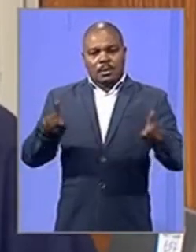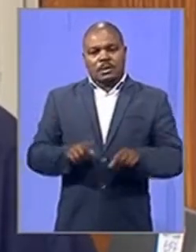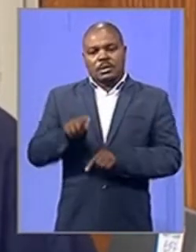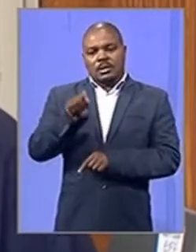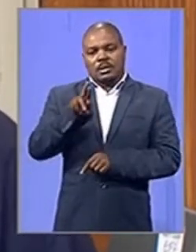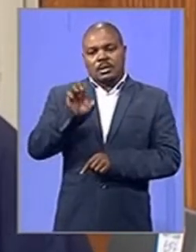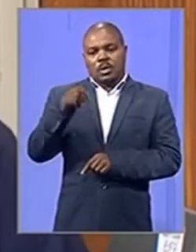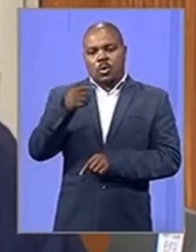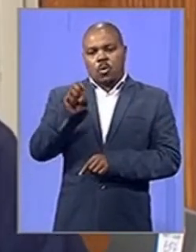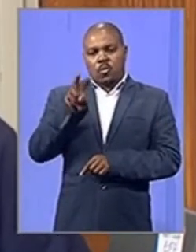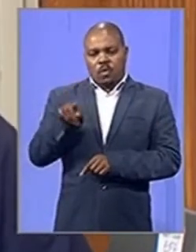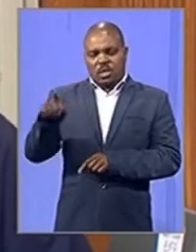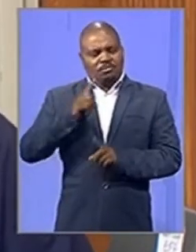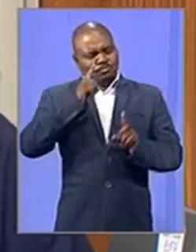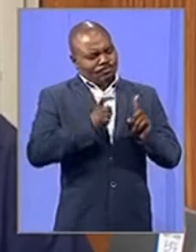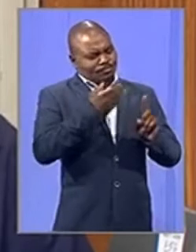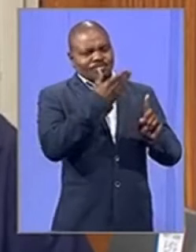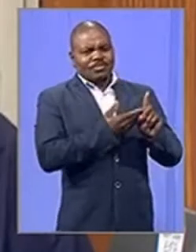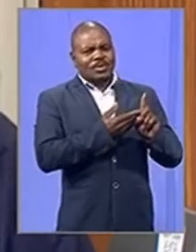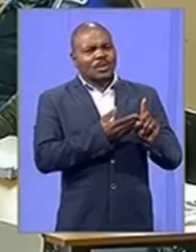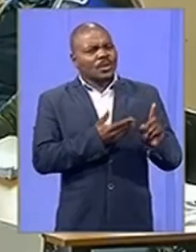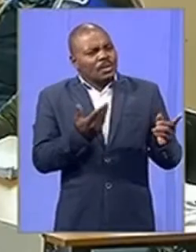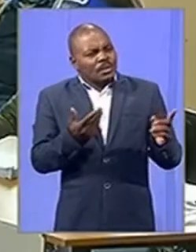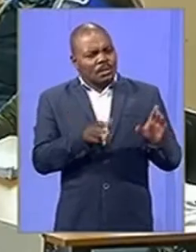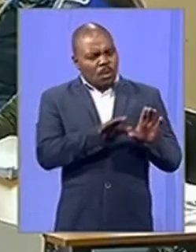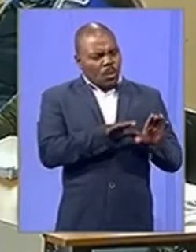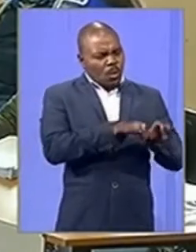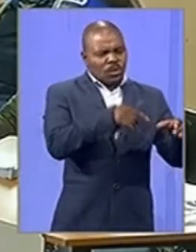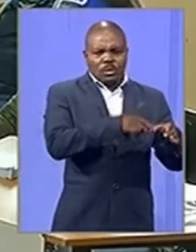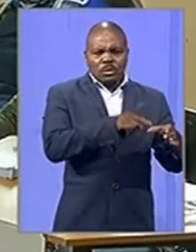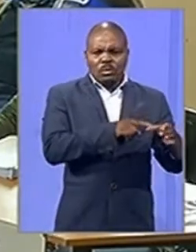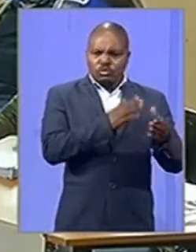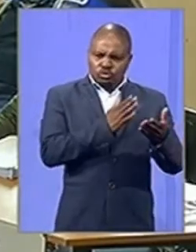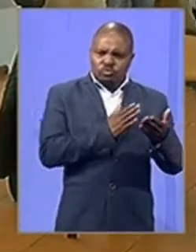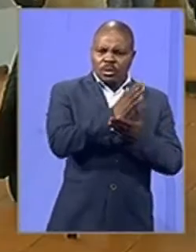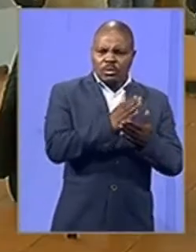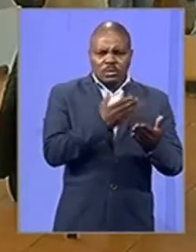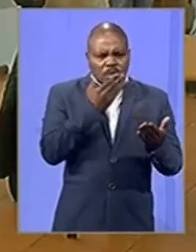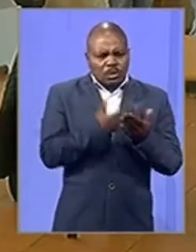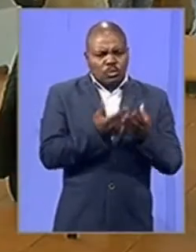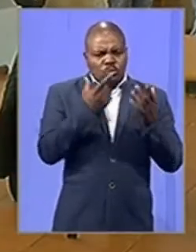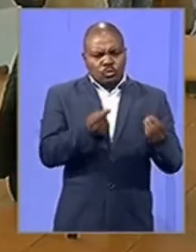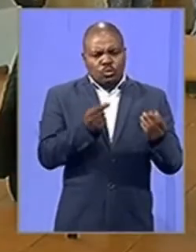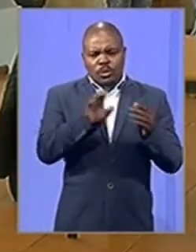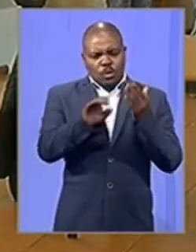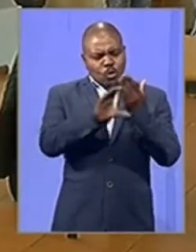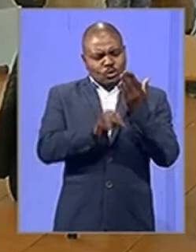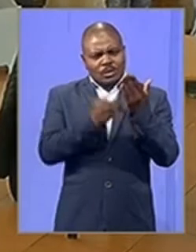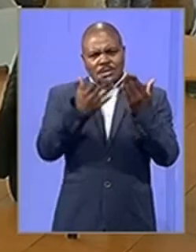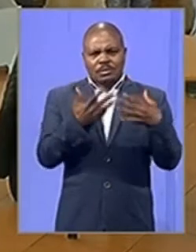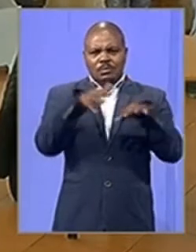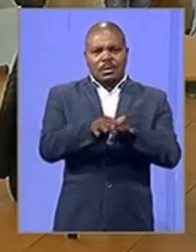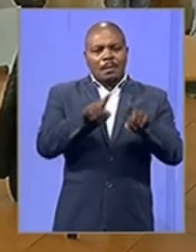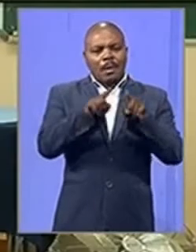ka dipotso tsa gore ke goreng setheo seno se se nang le tshwanelo ya go diragatsa se se mo molaotheong se sa tseela morero ono